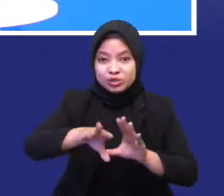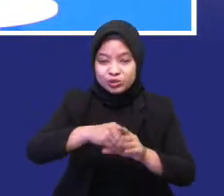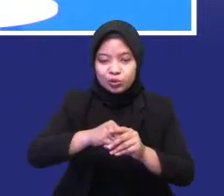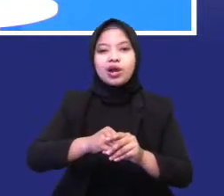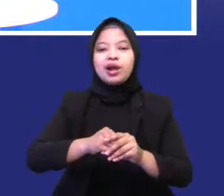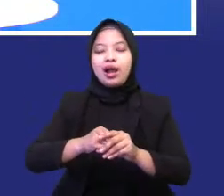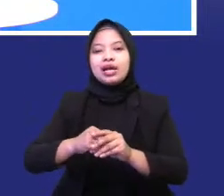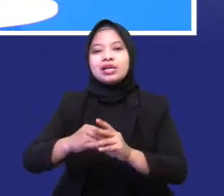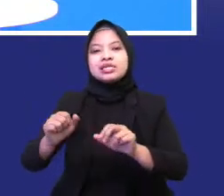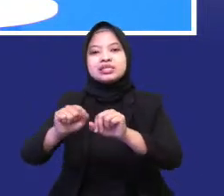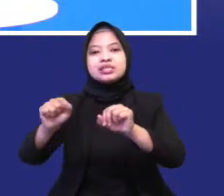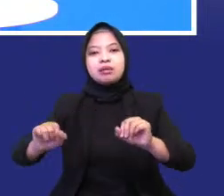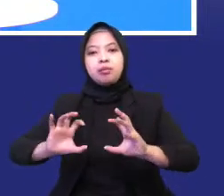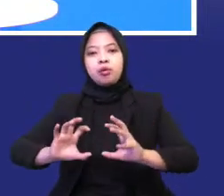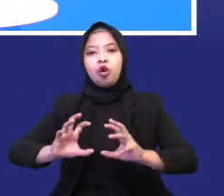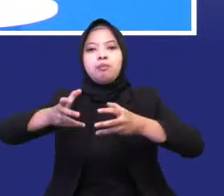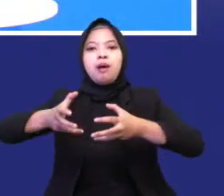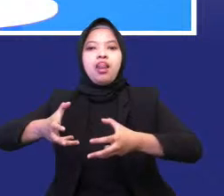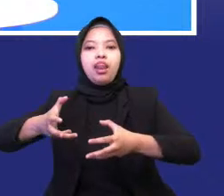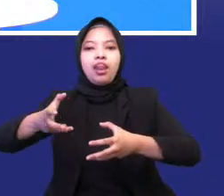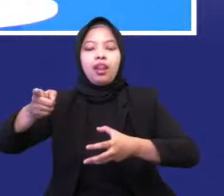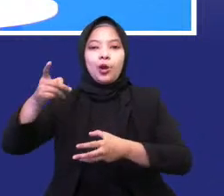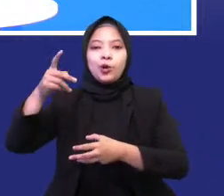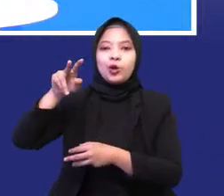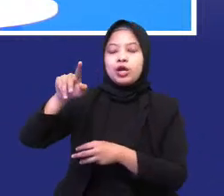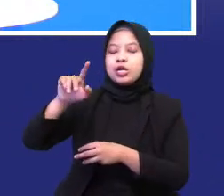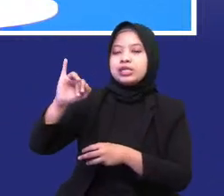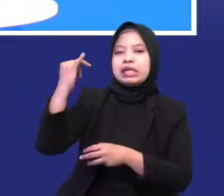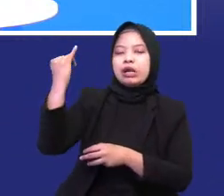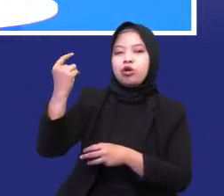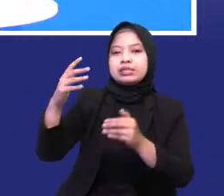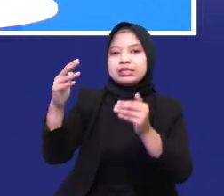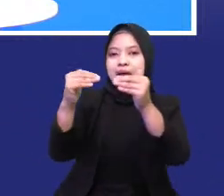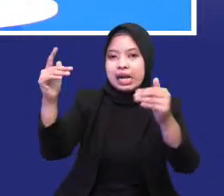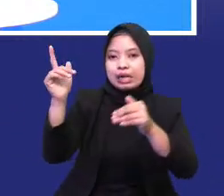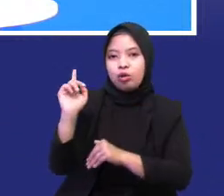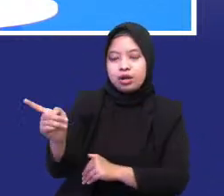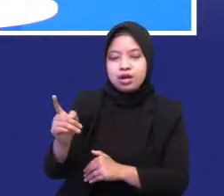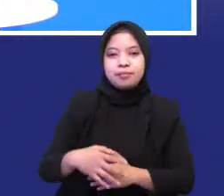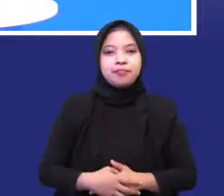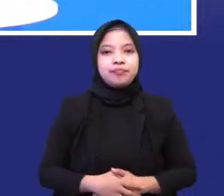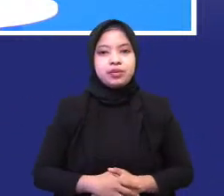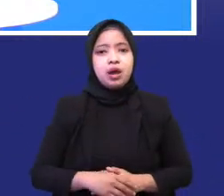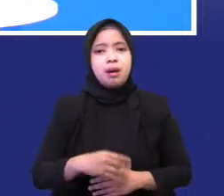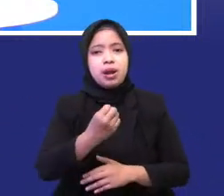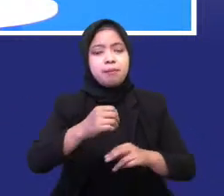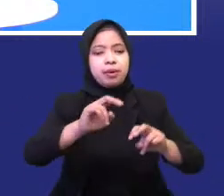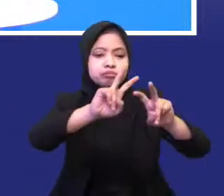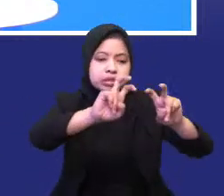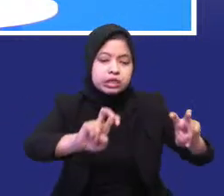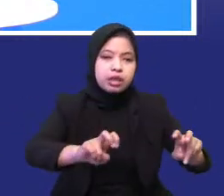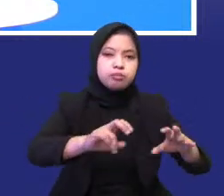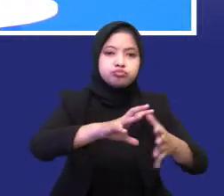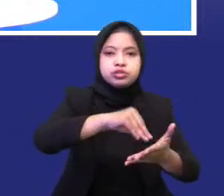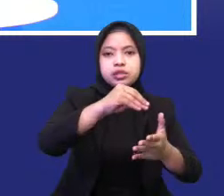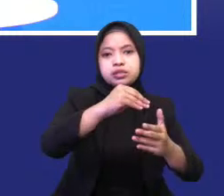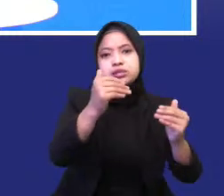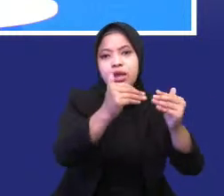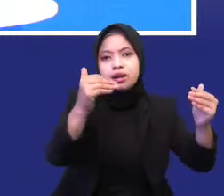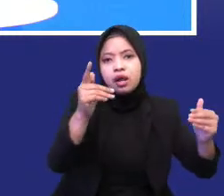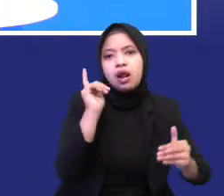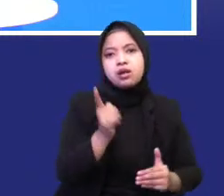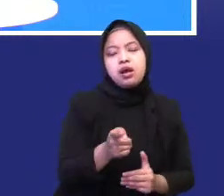global health systems, and developing study centers, as well as manufacturing to